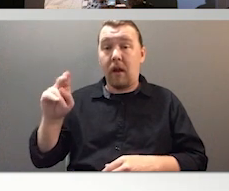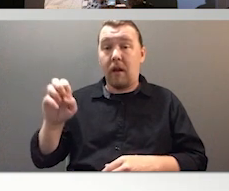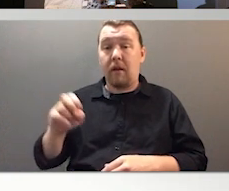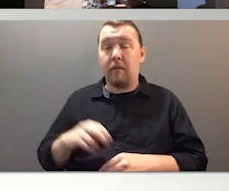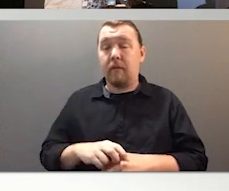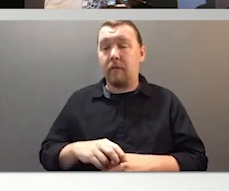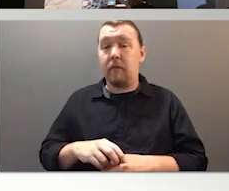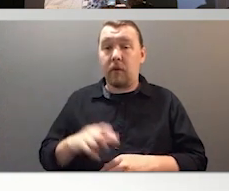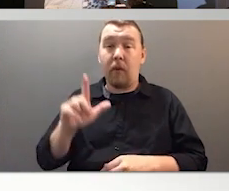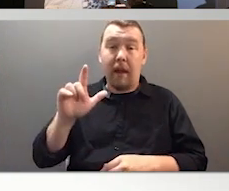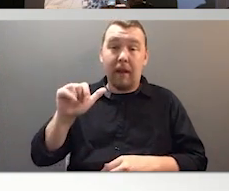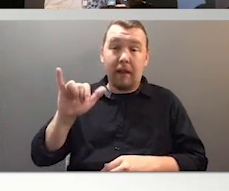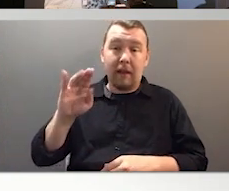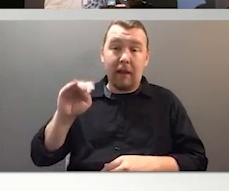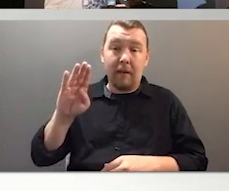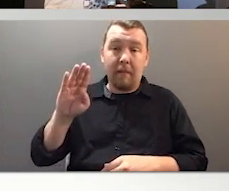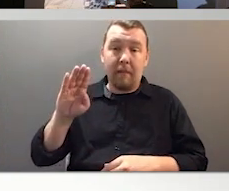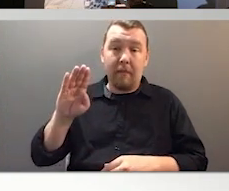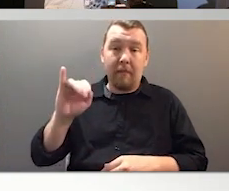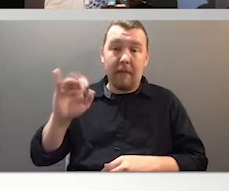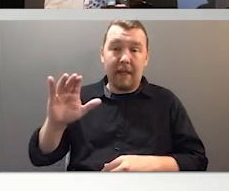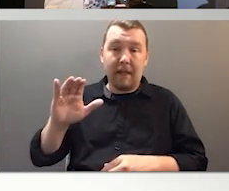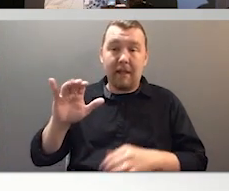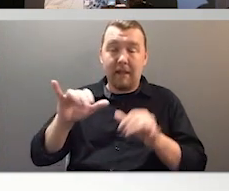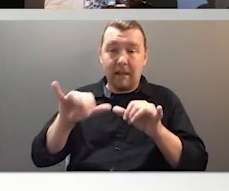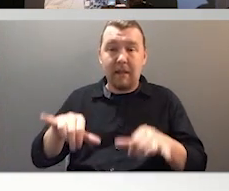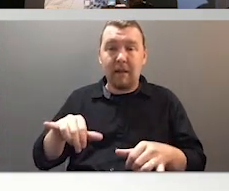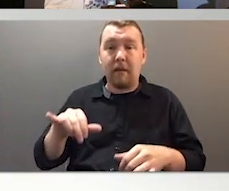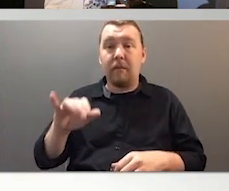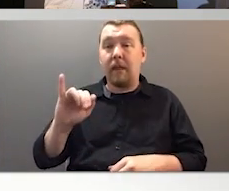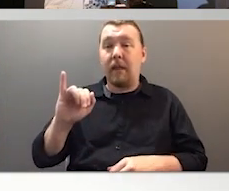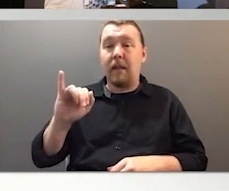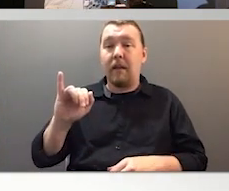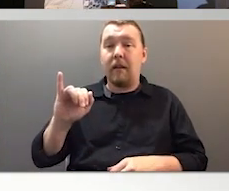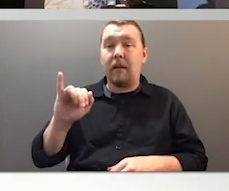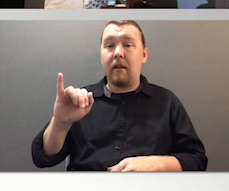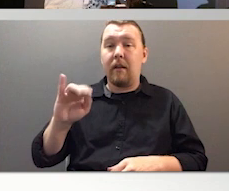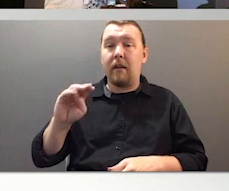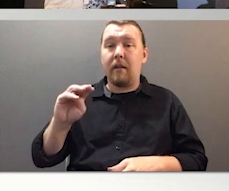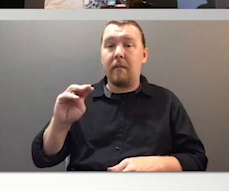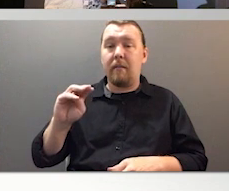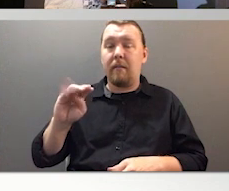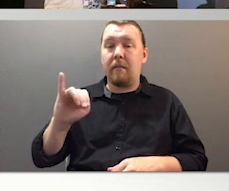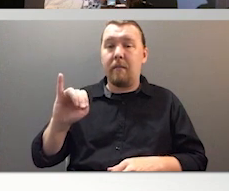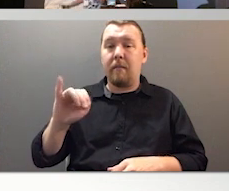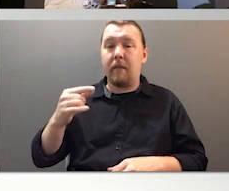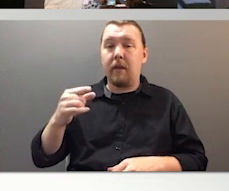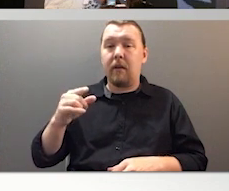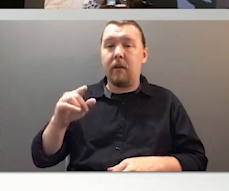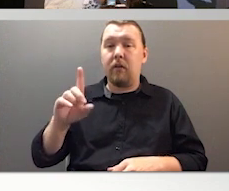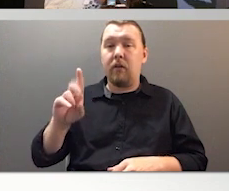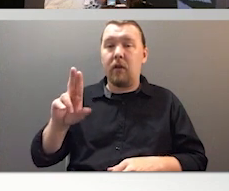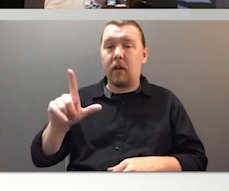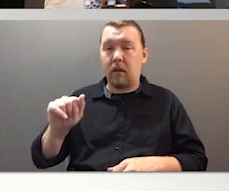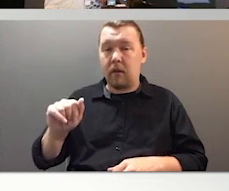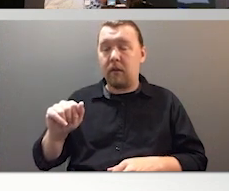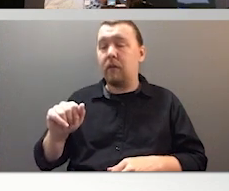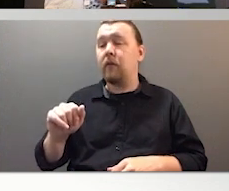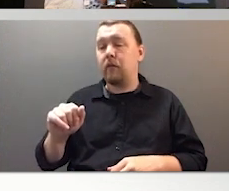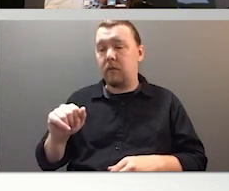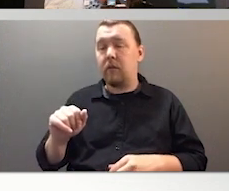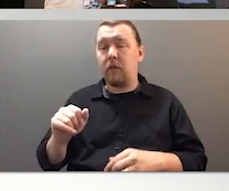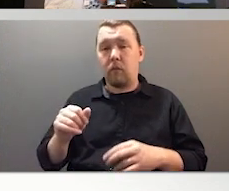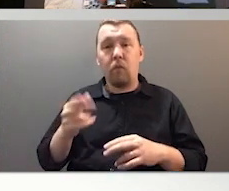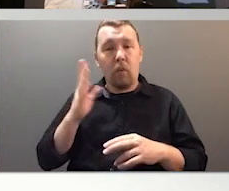the amygdala, and all those pathways get stronger as it goes over and over and over again.